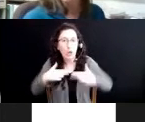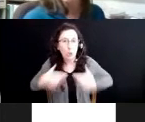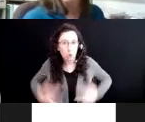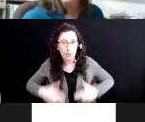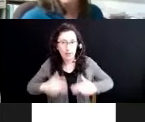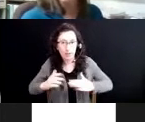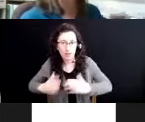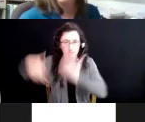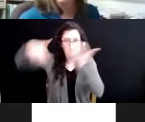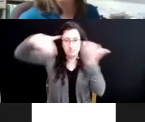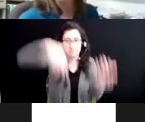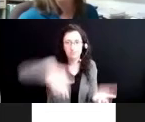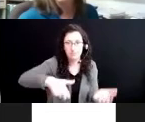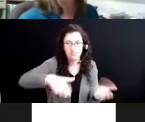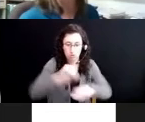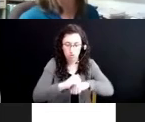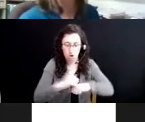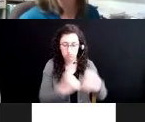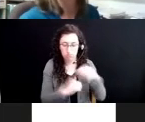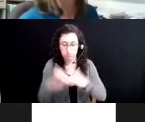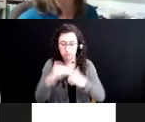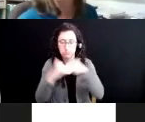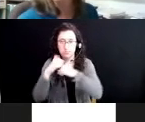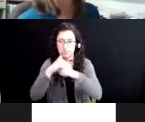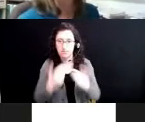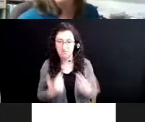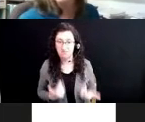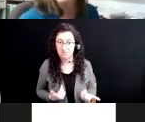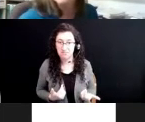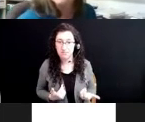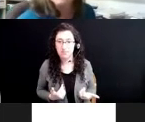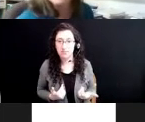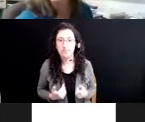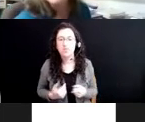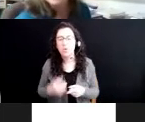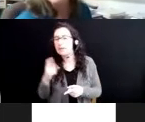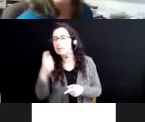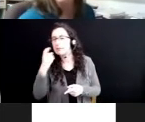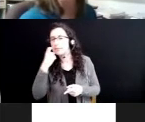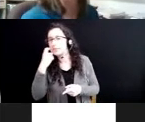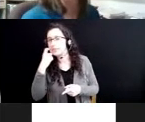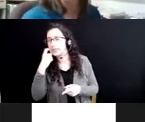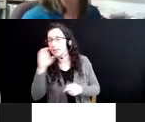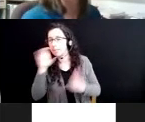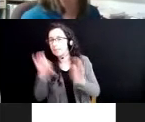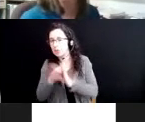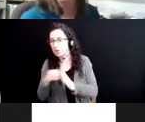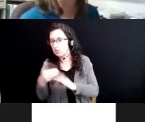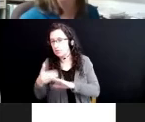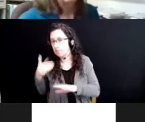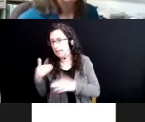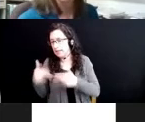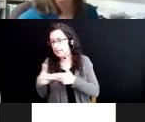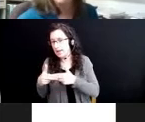is a large rock pile actually on that same floodplain restoration project with the Snags that I in the last